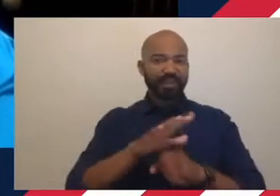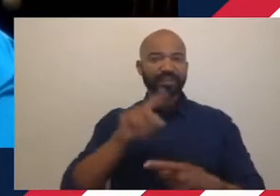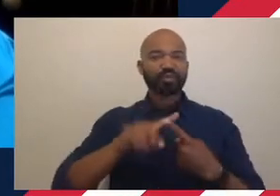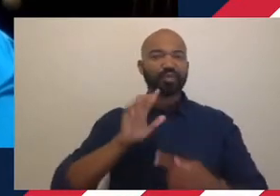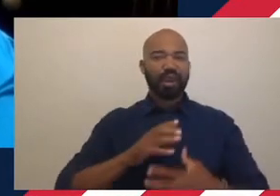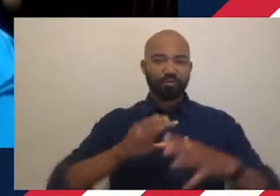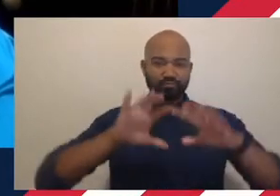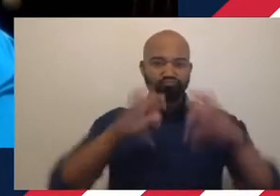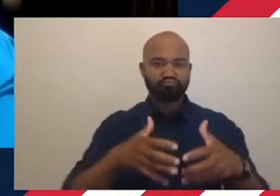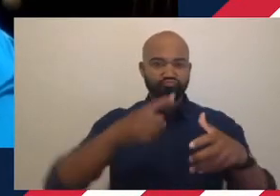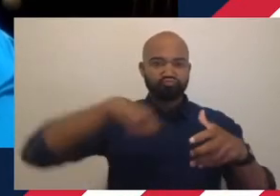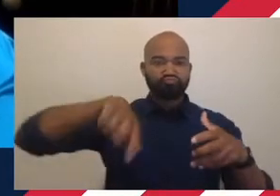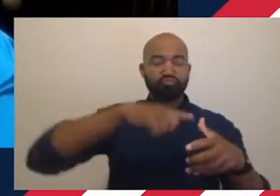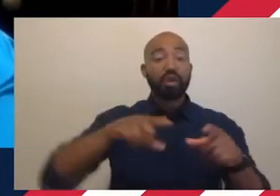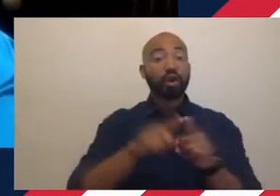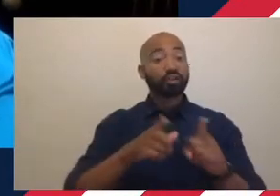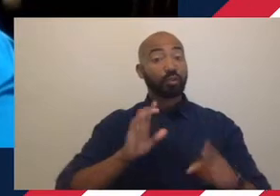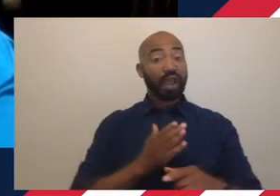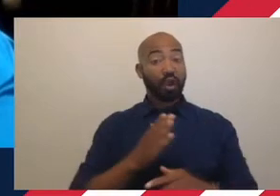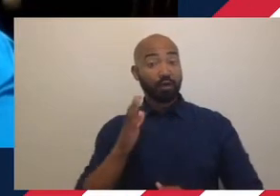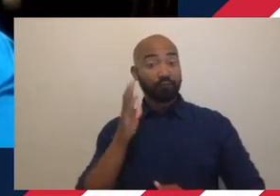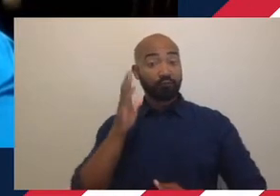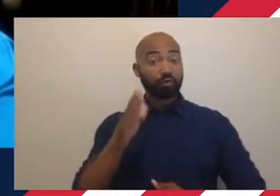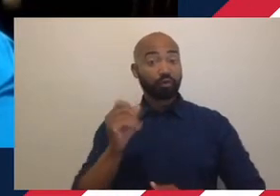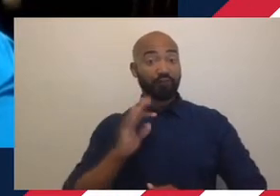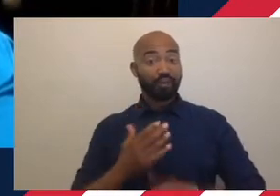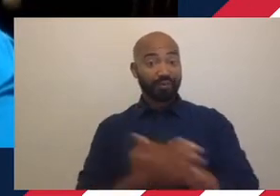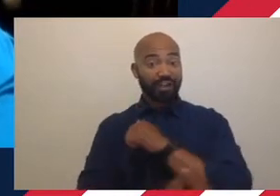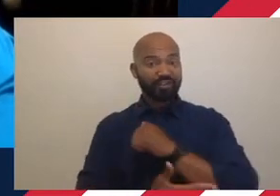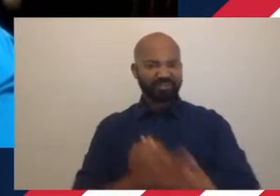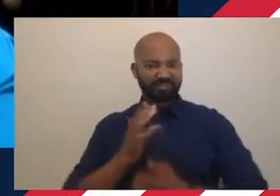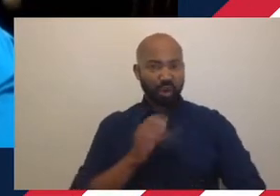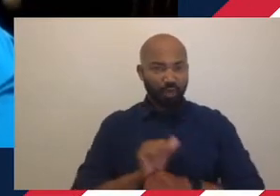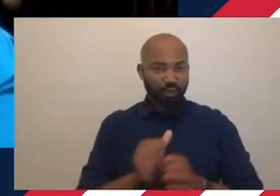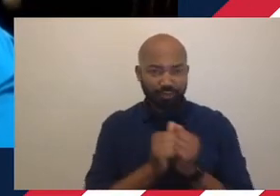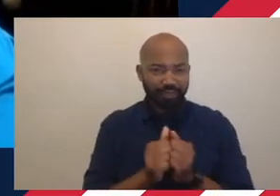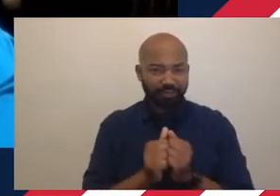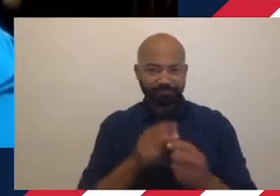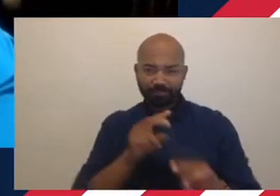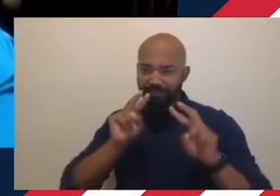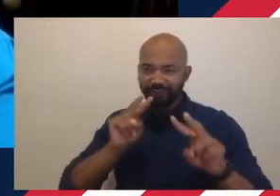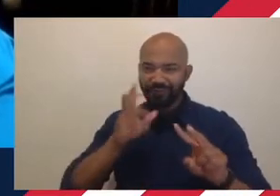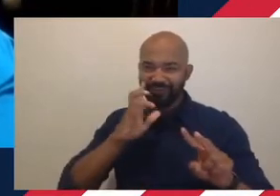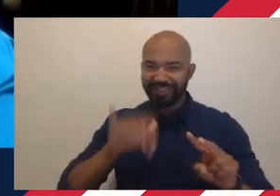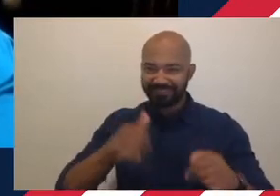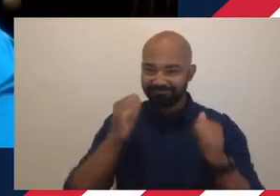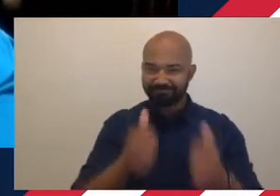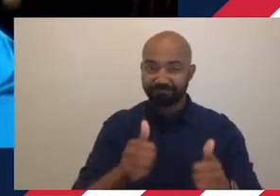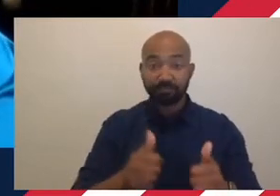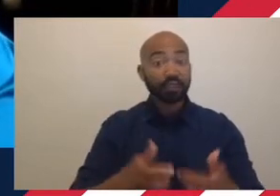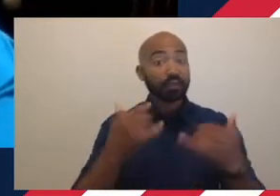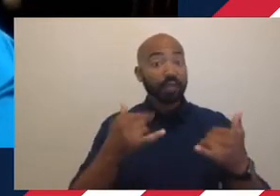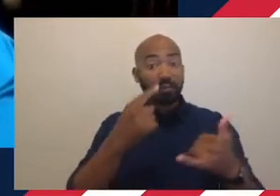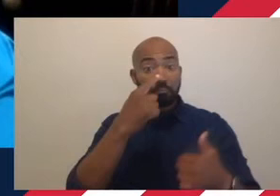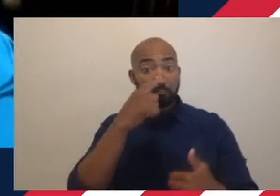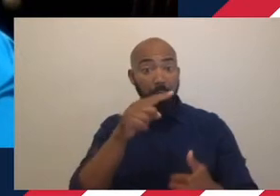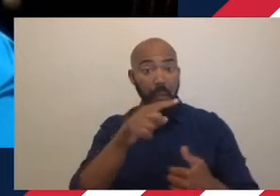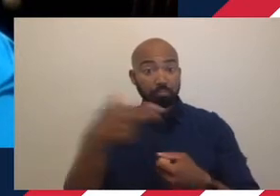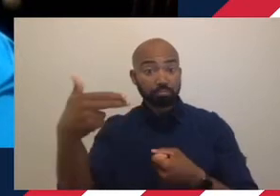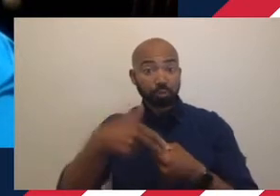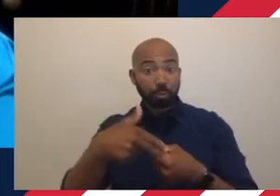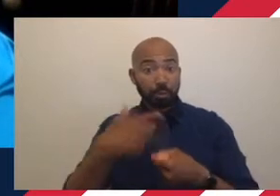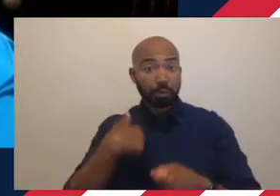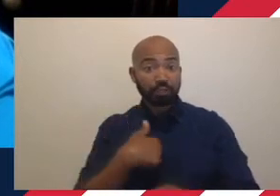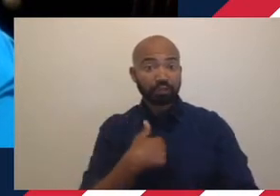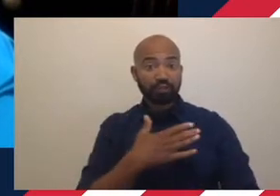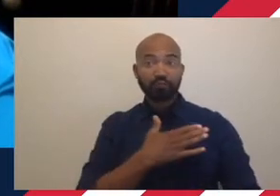country's future. I look forward to the work ahead of us. Now, if you will please join me in the Pledge of Allegiance,